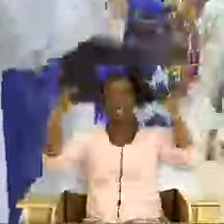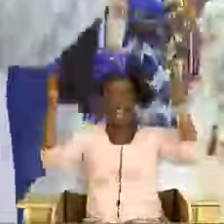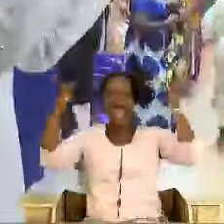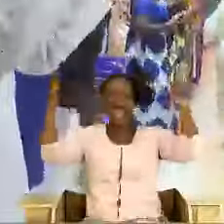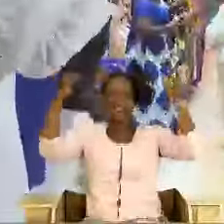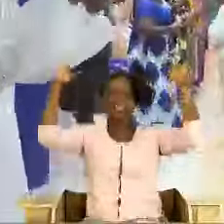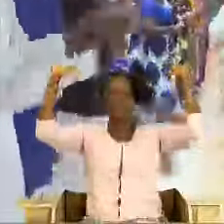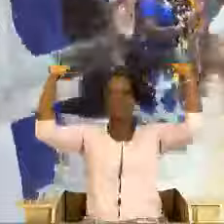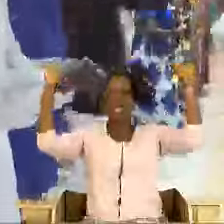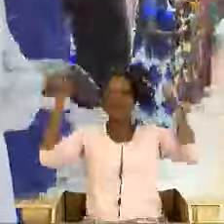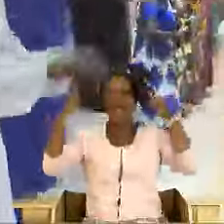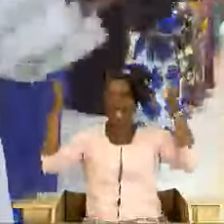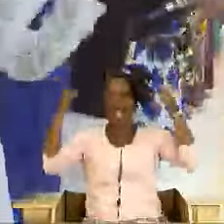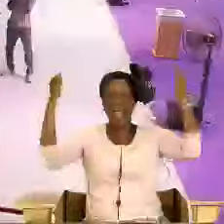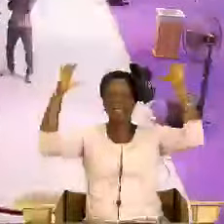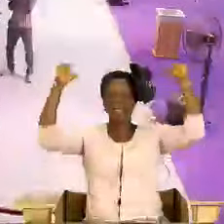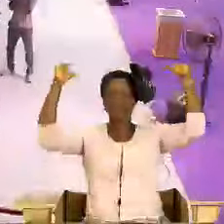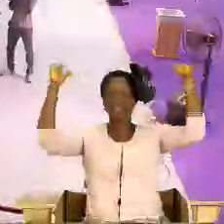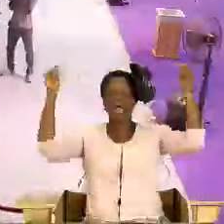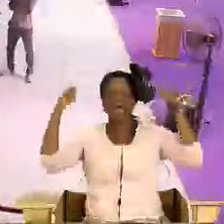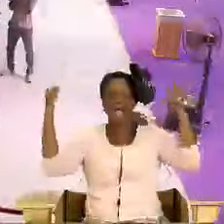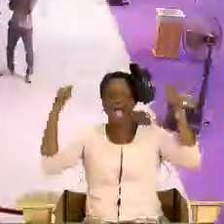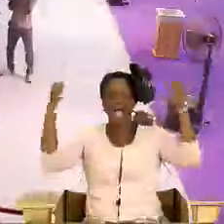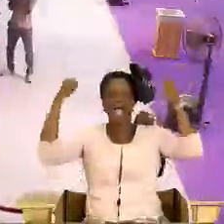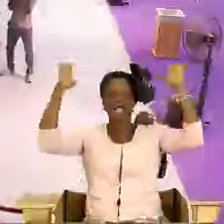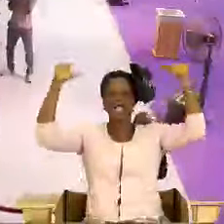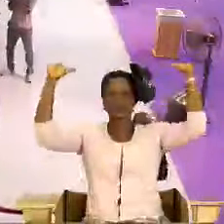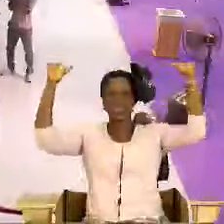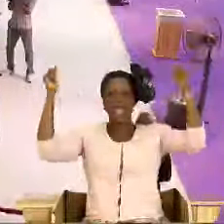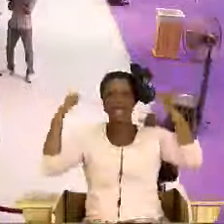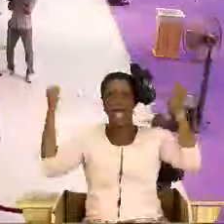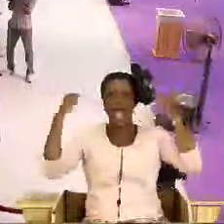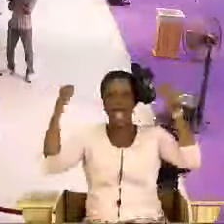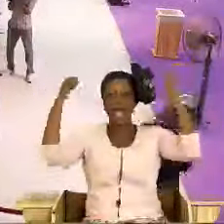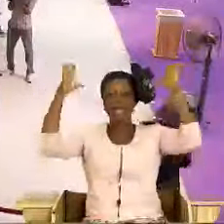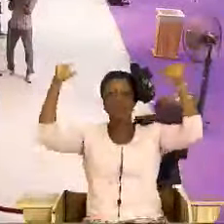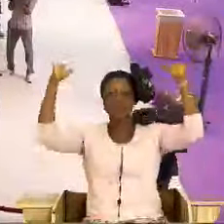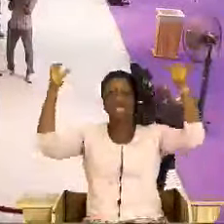very good that is very good yes